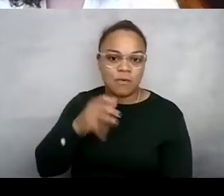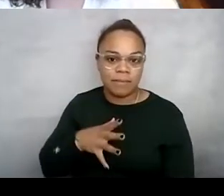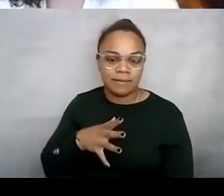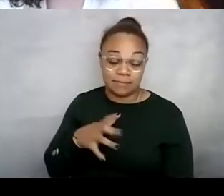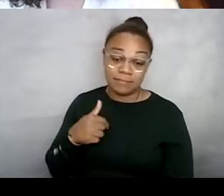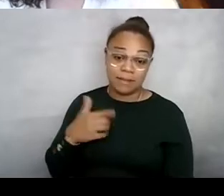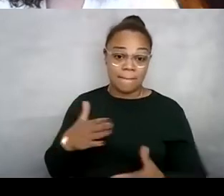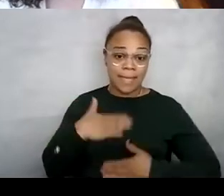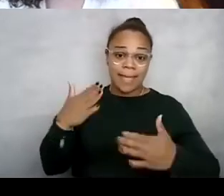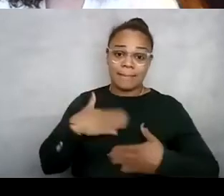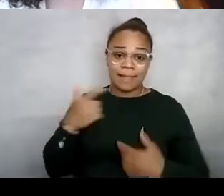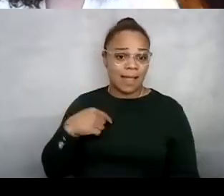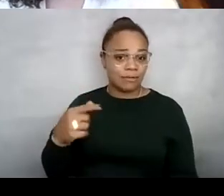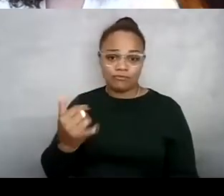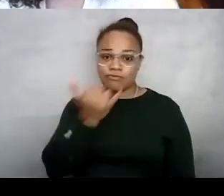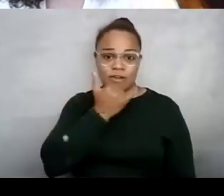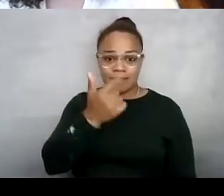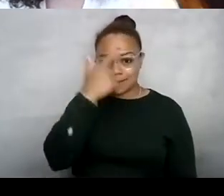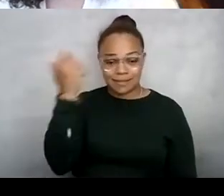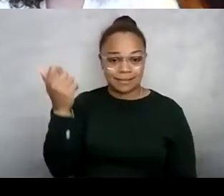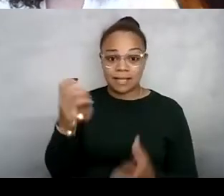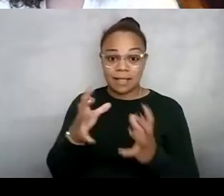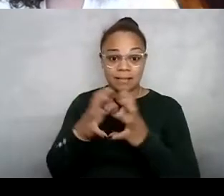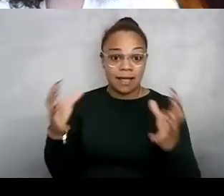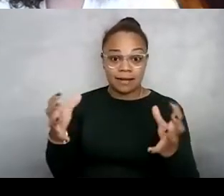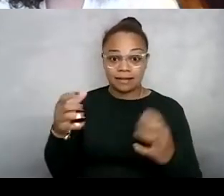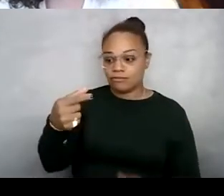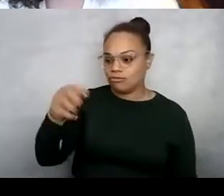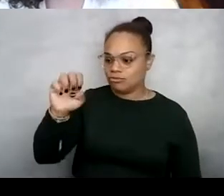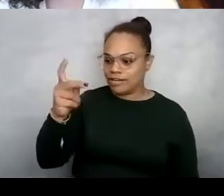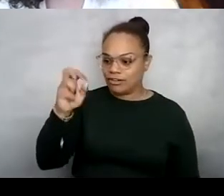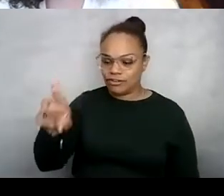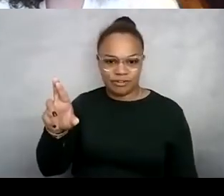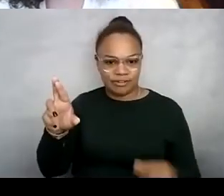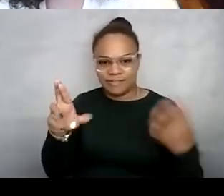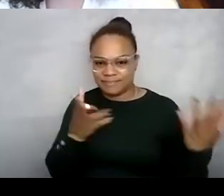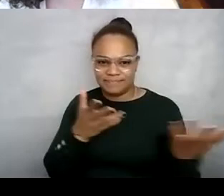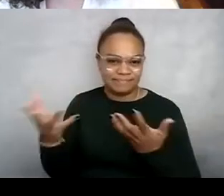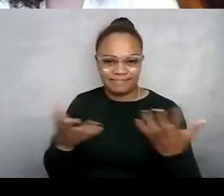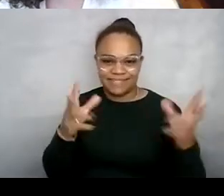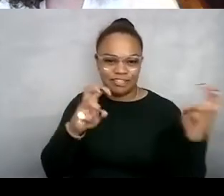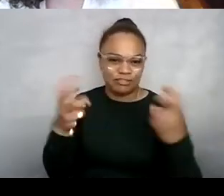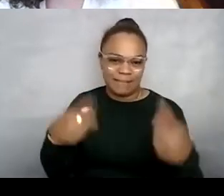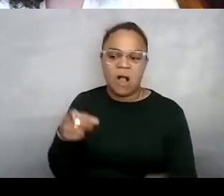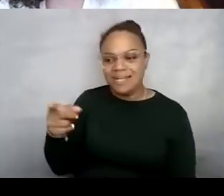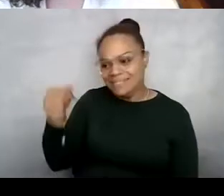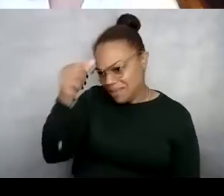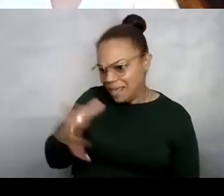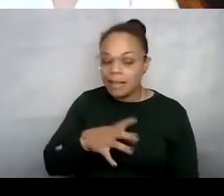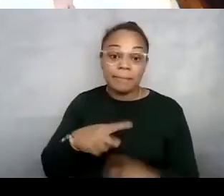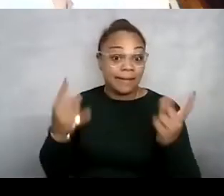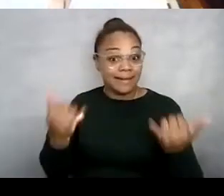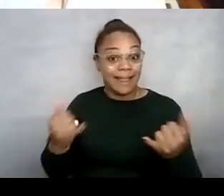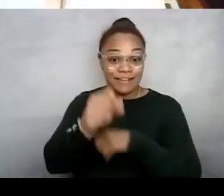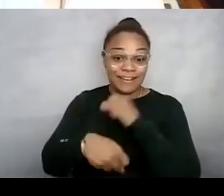whole lot of, gender stuff going on there about, well, he's a man, whatever. But now we're sitting here in the year 2021, and Nadine